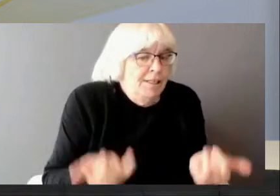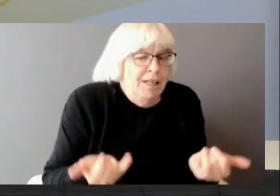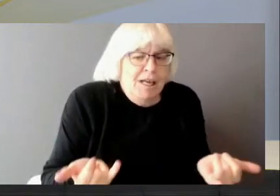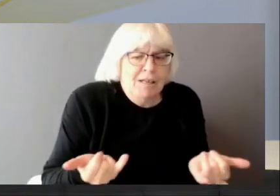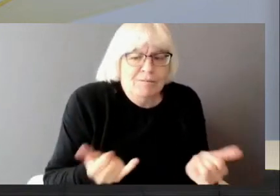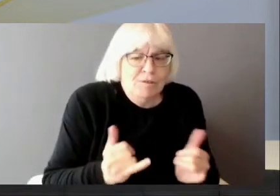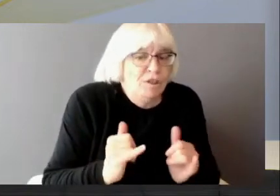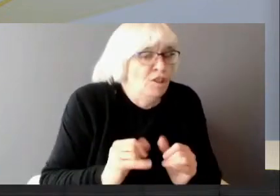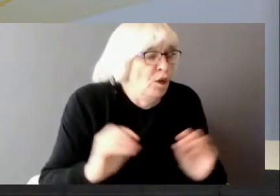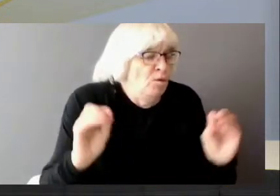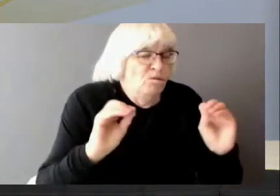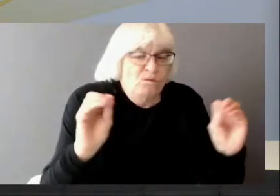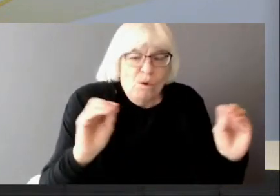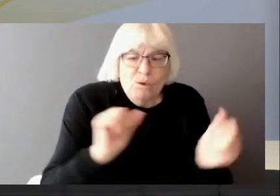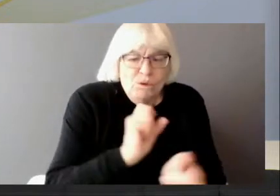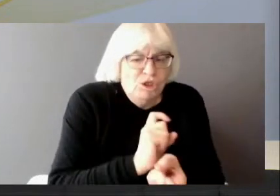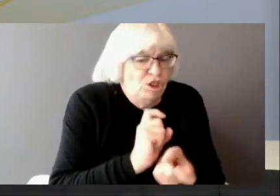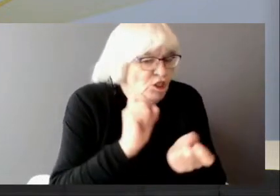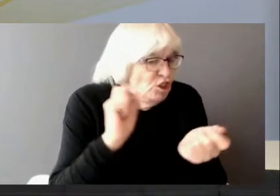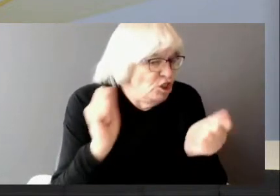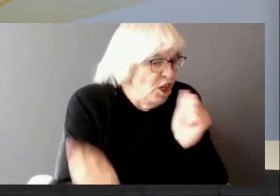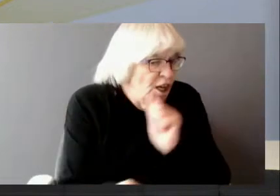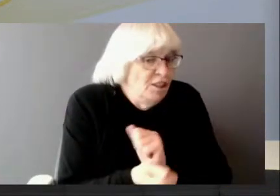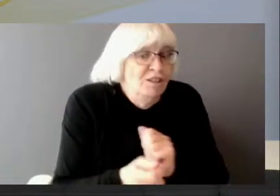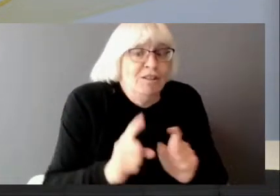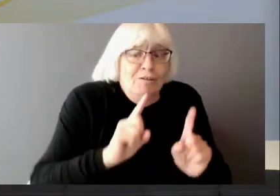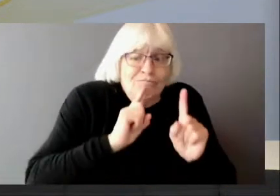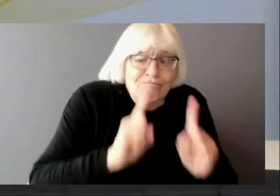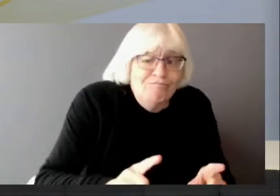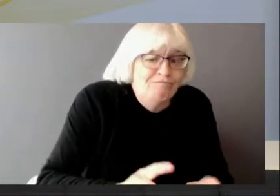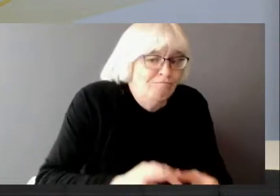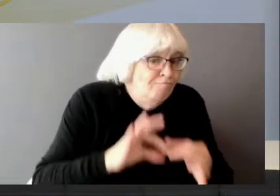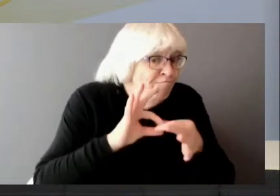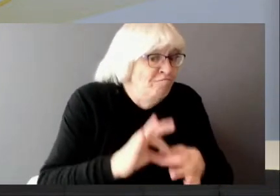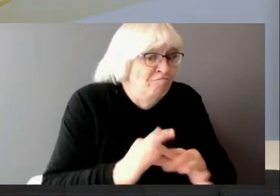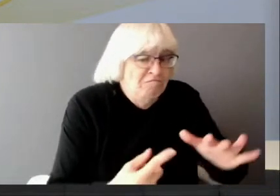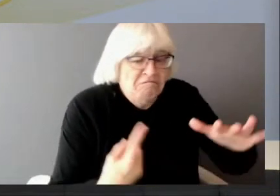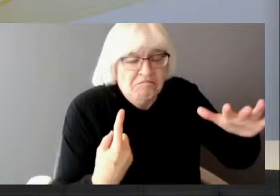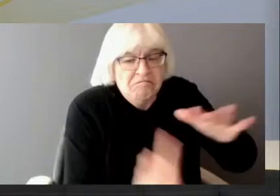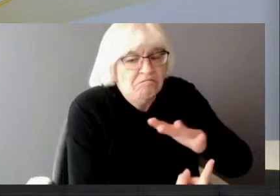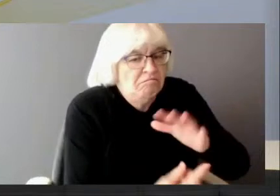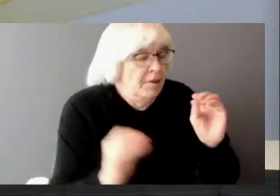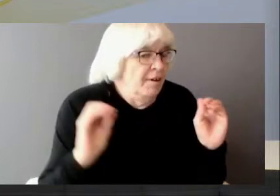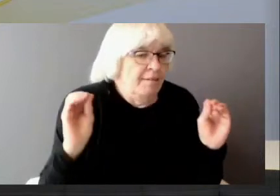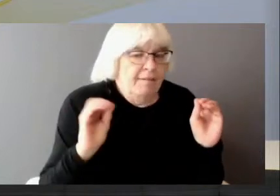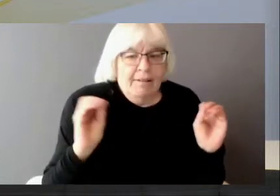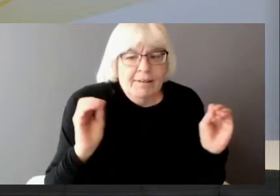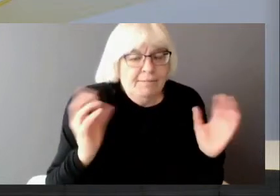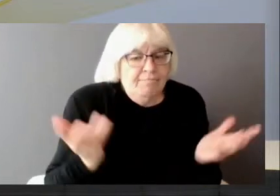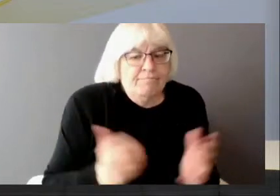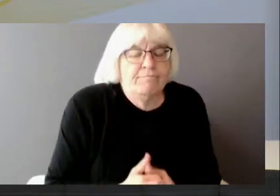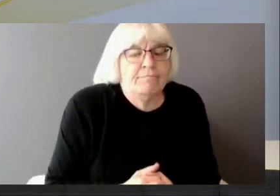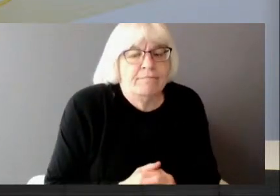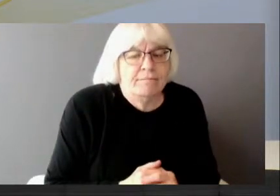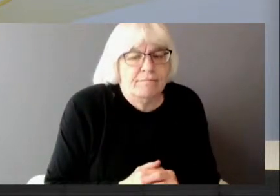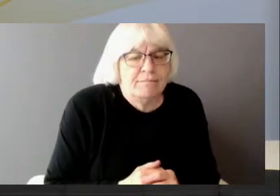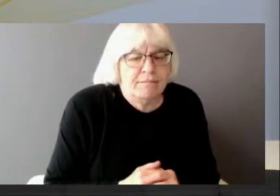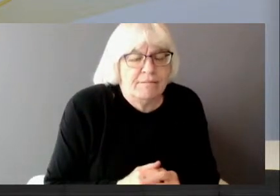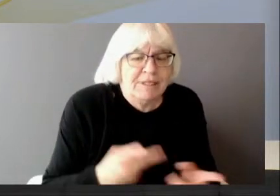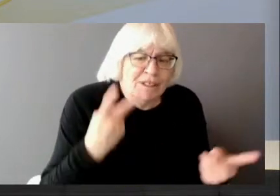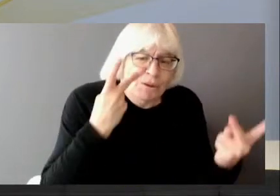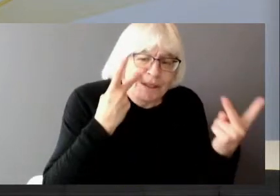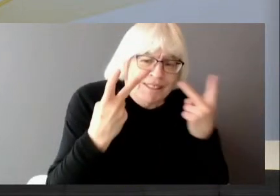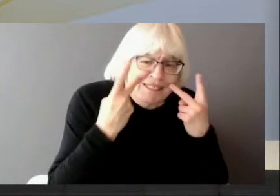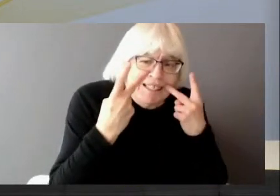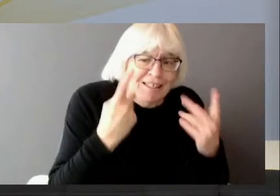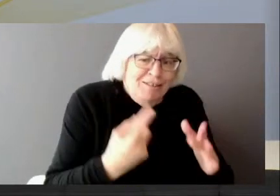our direction around isolation requirements. I think where you've seen some of the adjustments in isolation requirements particularly